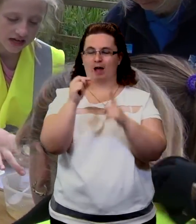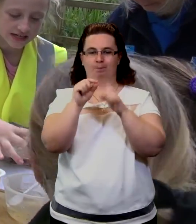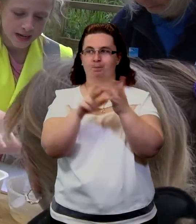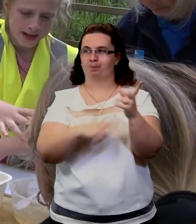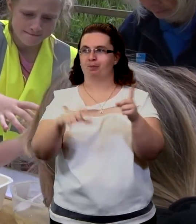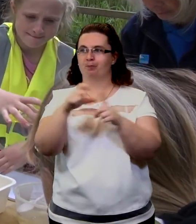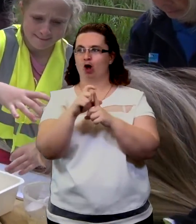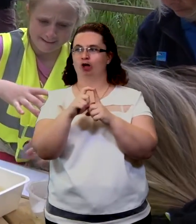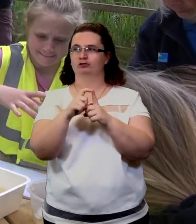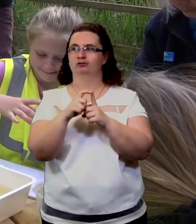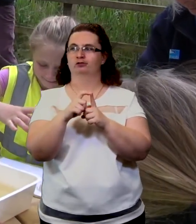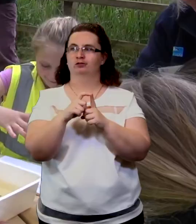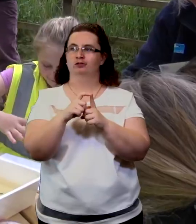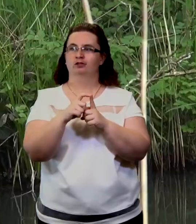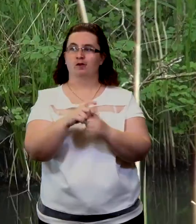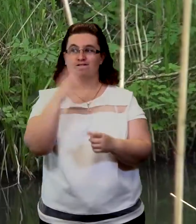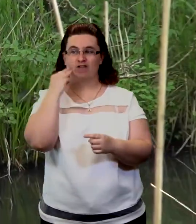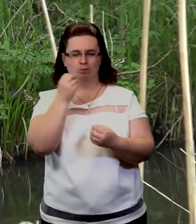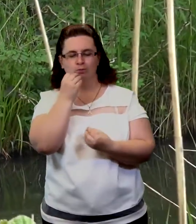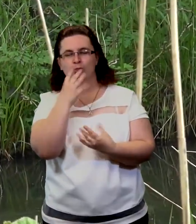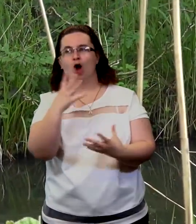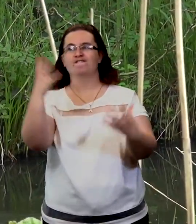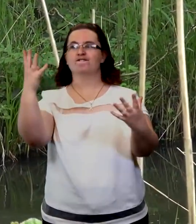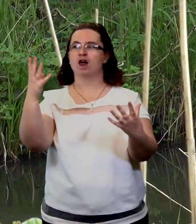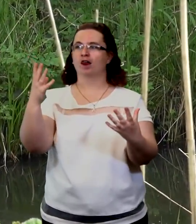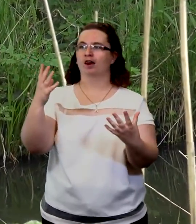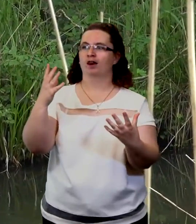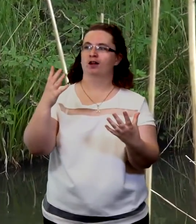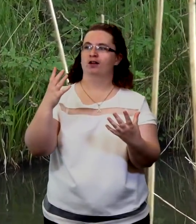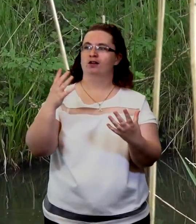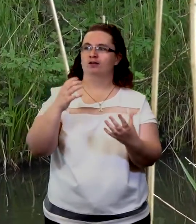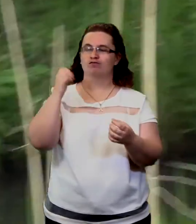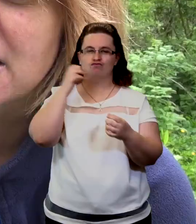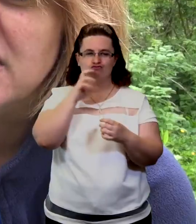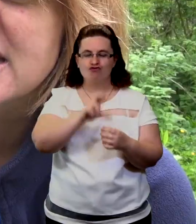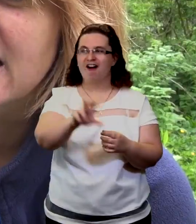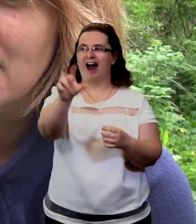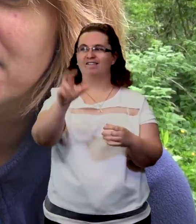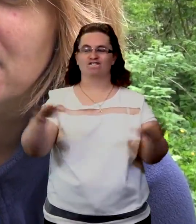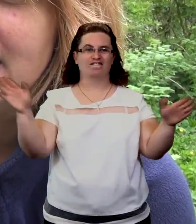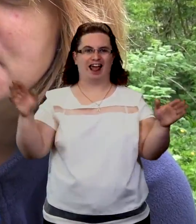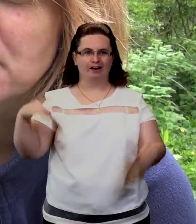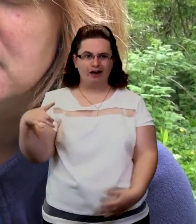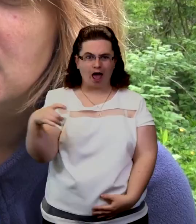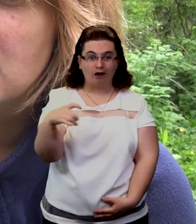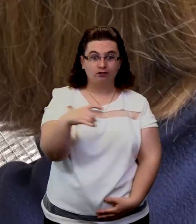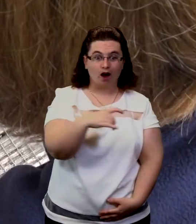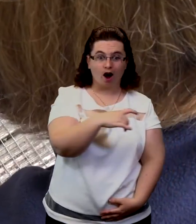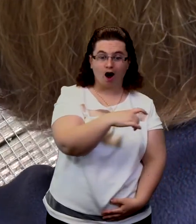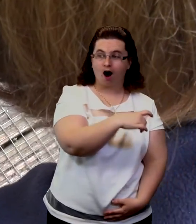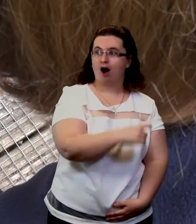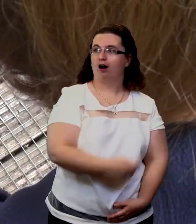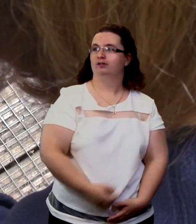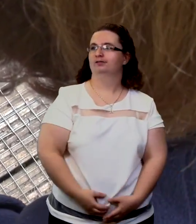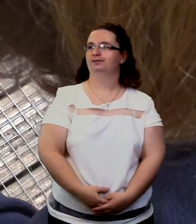hunting things like some of those big chopper helicopters that they have. So they're one of our really good species here of insect that we have here at Leighton Moss.